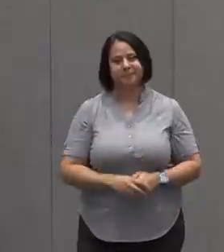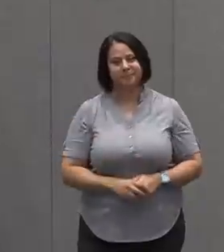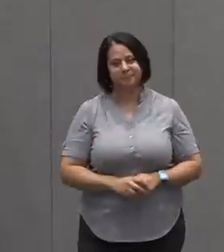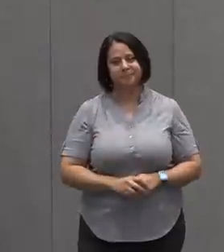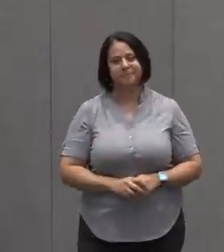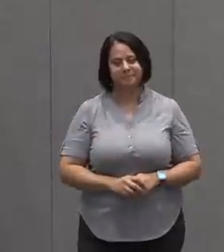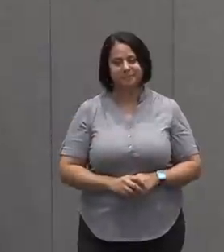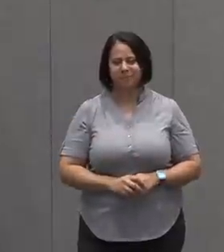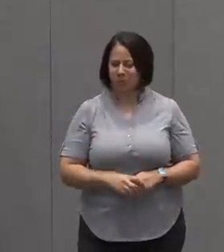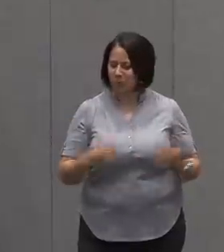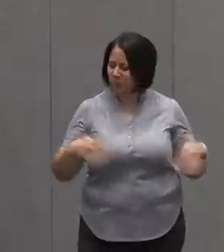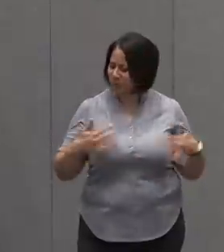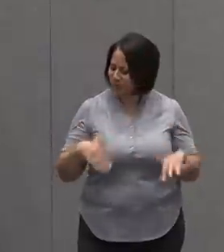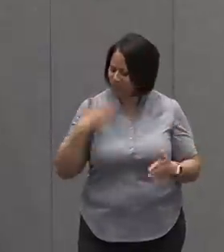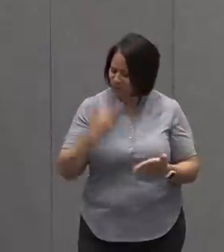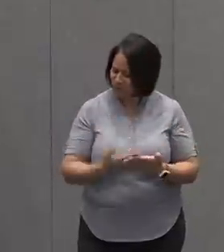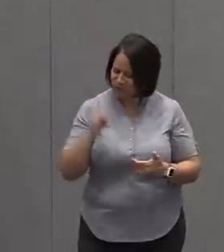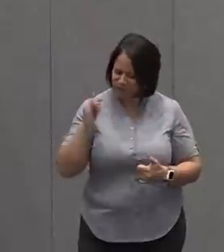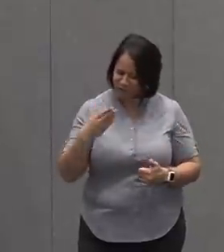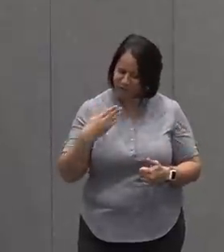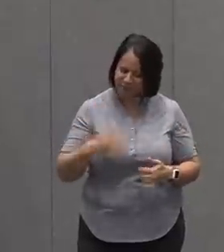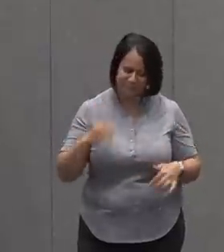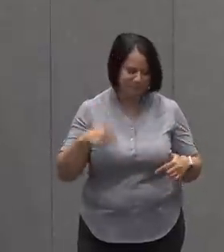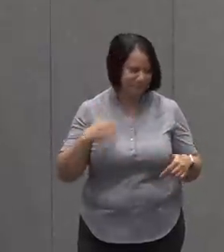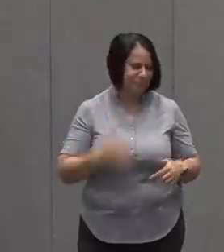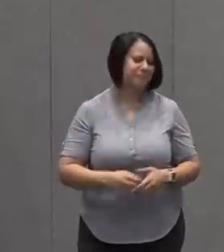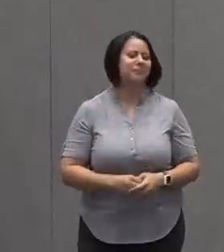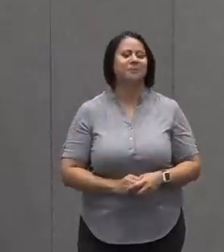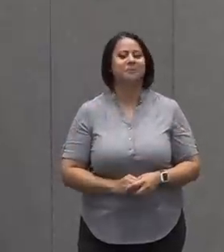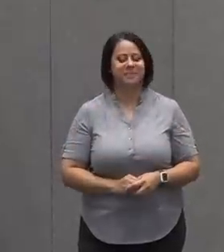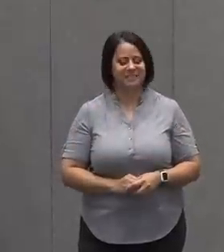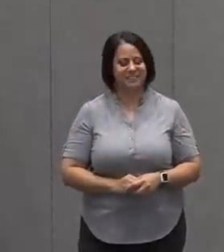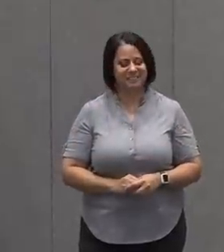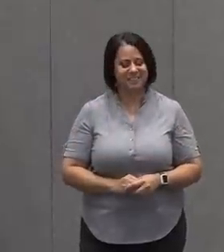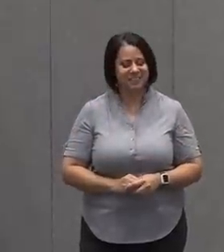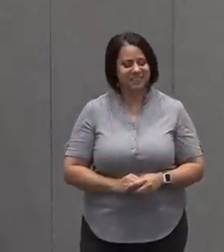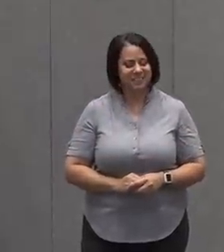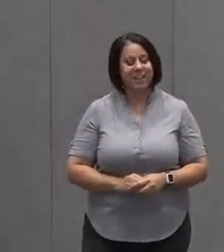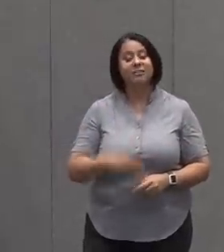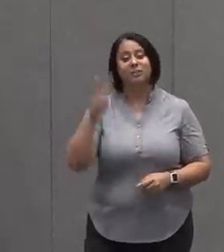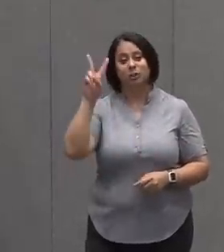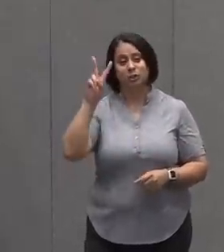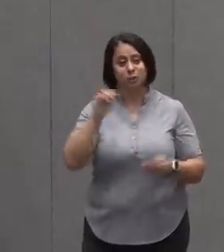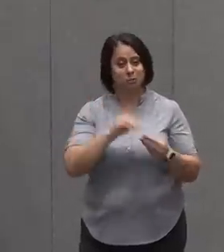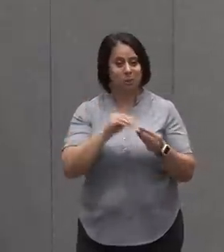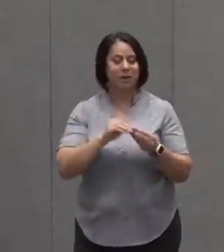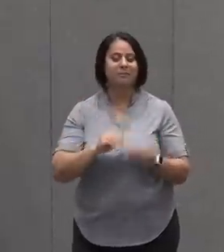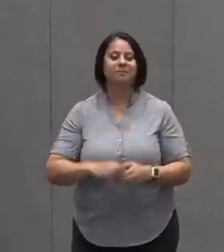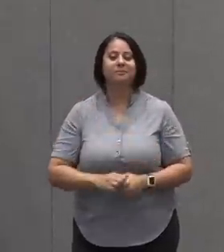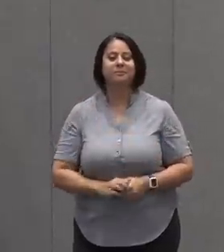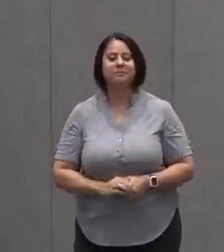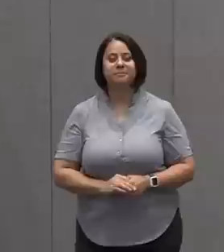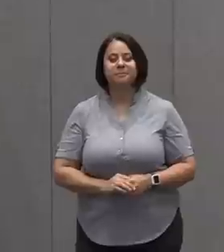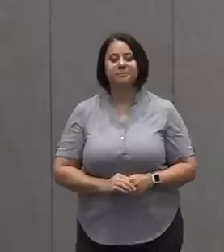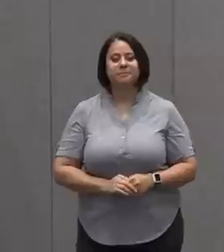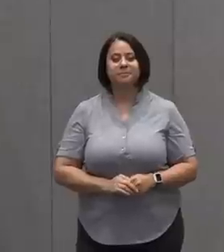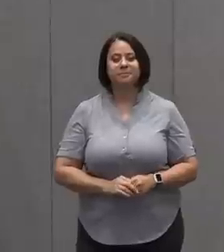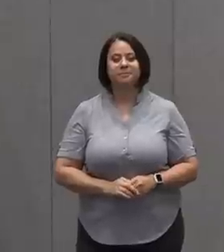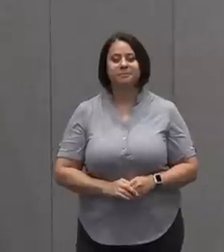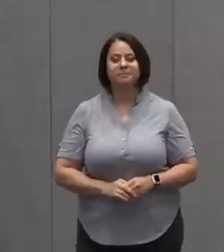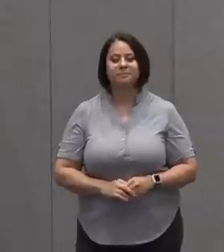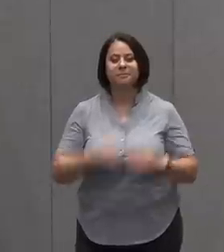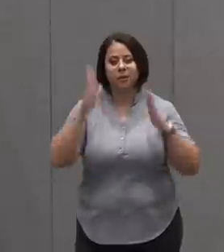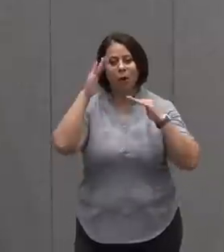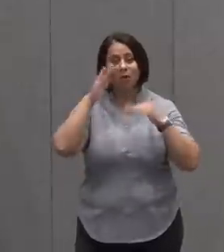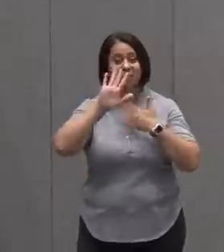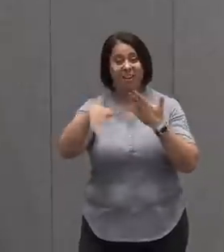This works really well. Let's see. Yeah, I bet. I'm just curious really well, how many more. Yeah, we got 2 more rounds to go. Let's see. Hopefully I'll get